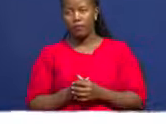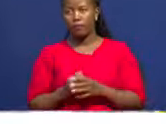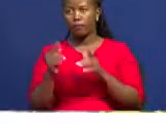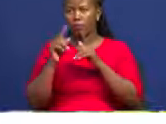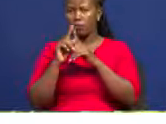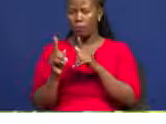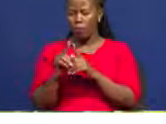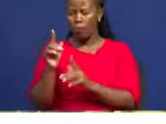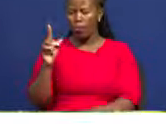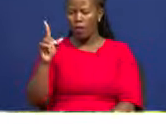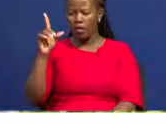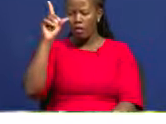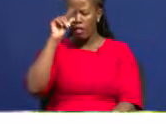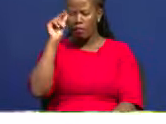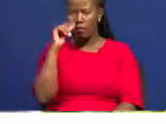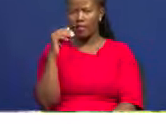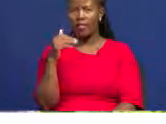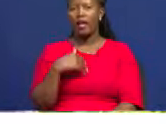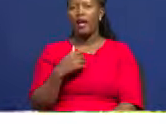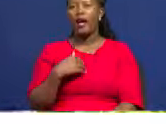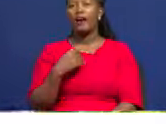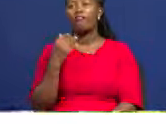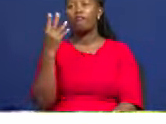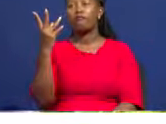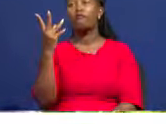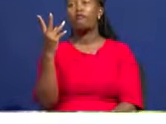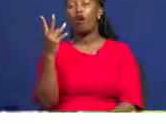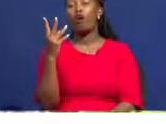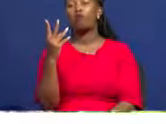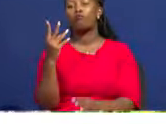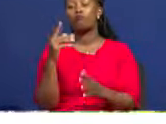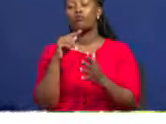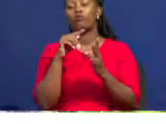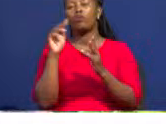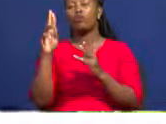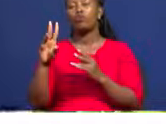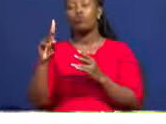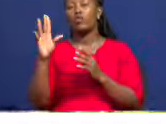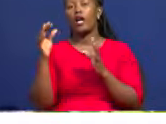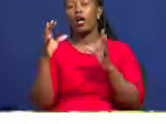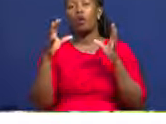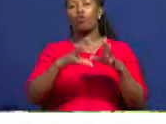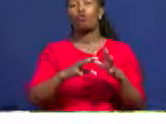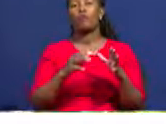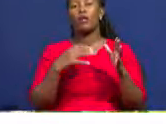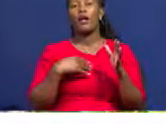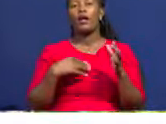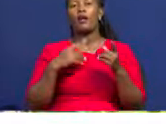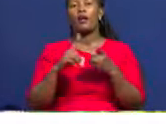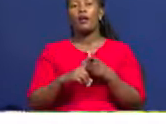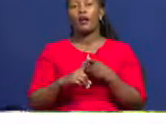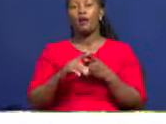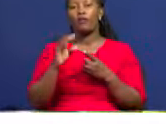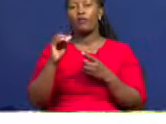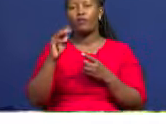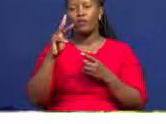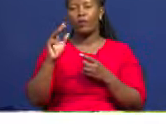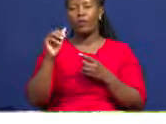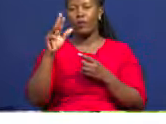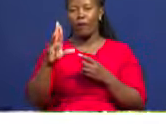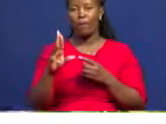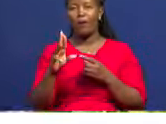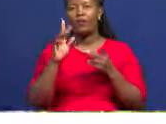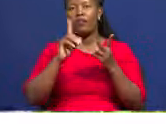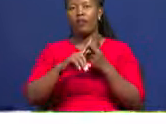that in Mombasa we already have four factions of the UDA group. We have Hassan Omar's faction, we have Senator Miraj's faction, we